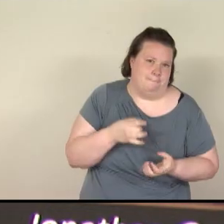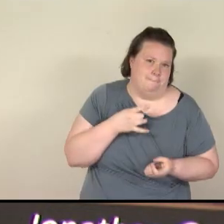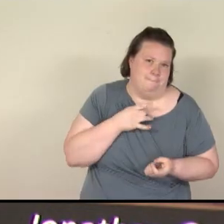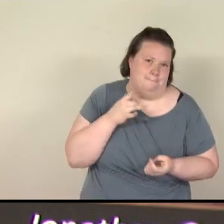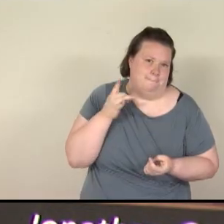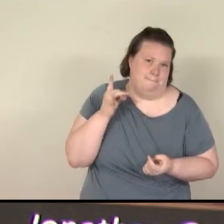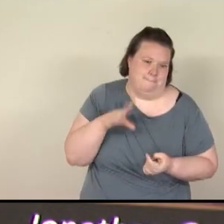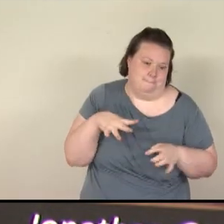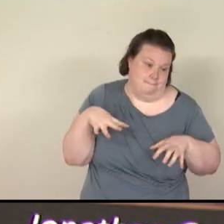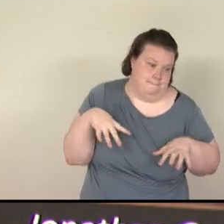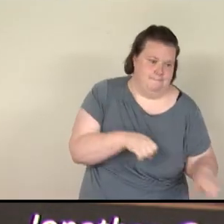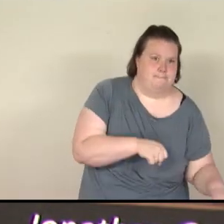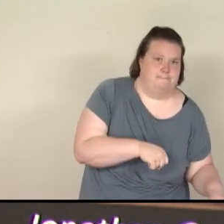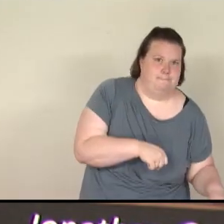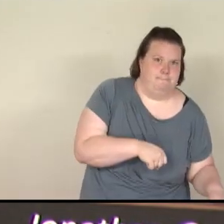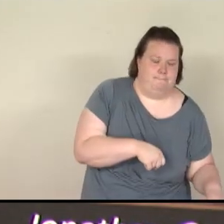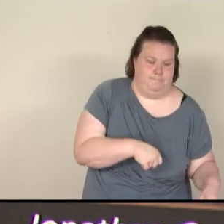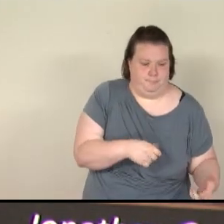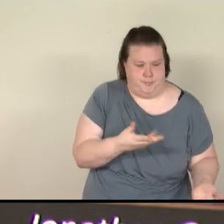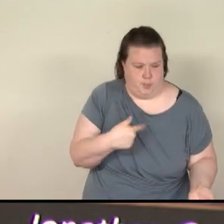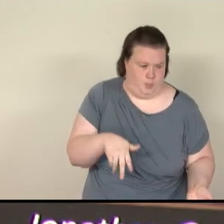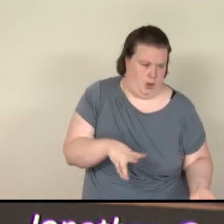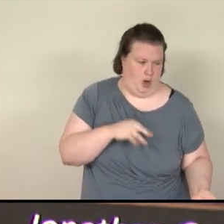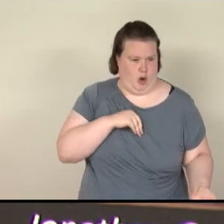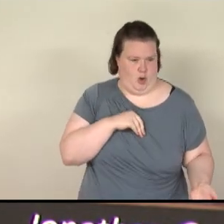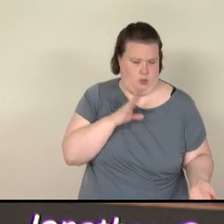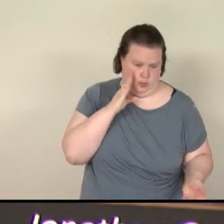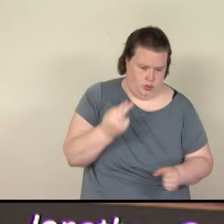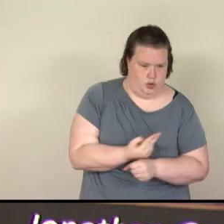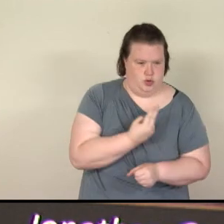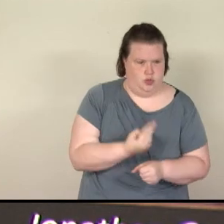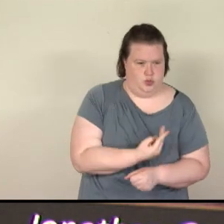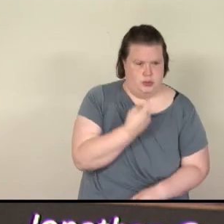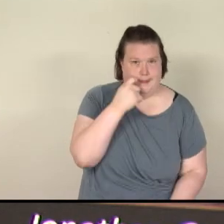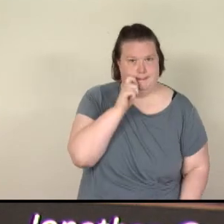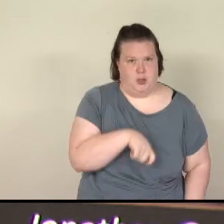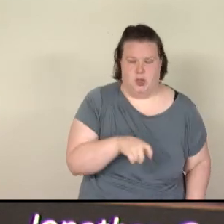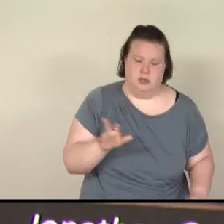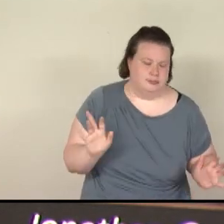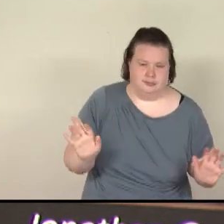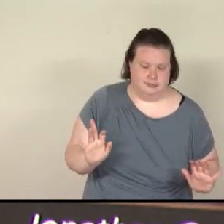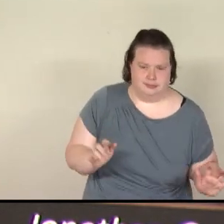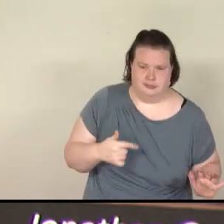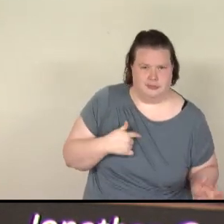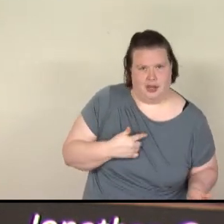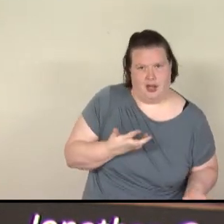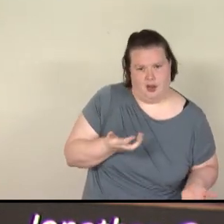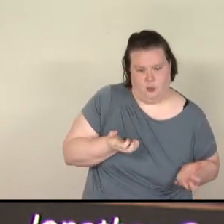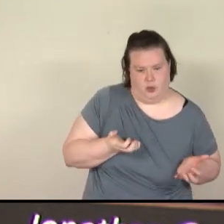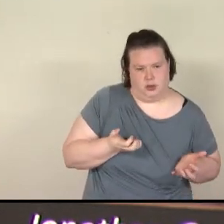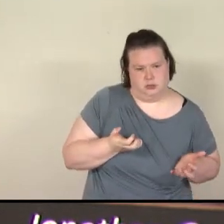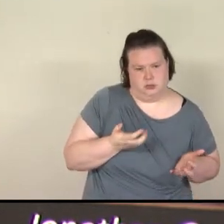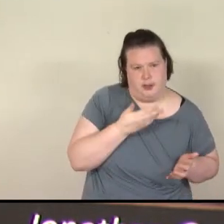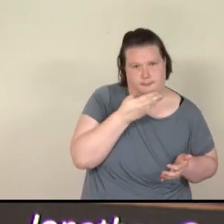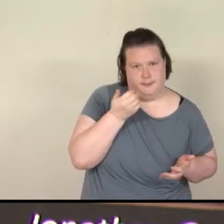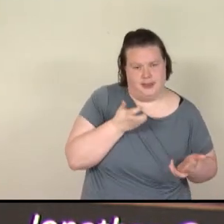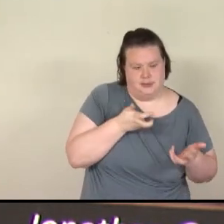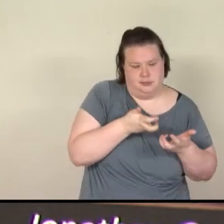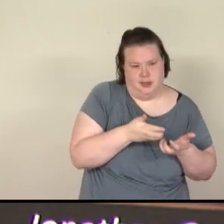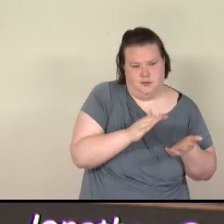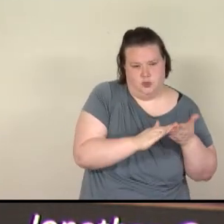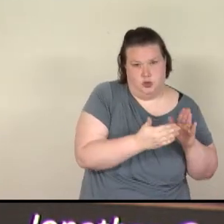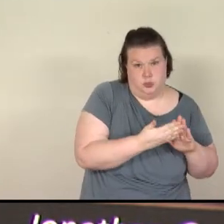kind of bogarting and saying, hey, we own this land, so we're going to use it. I want to make sure that that's what's best for the community who's